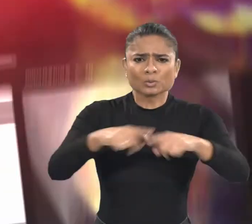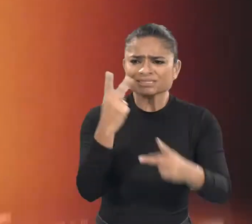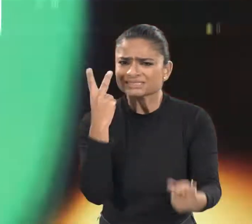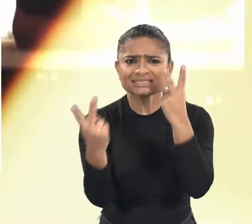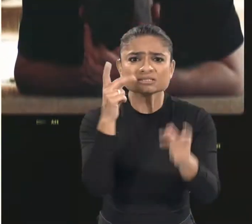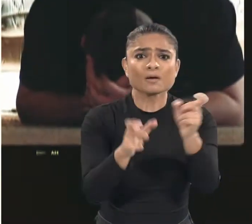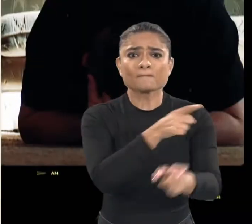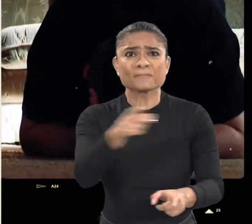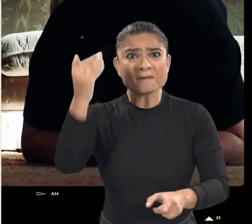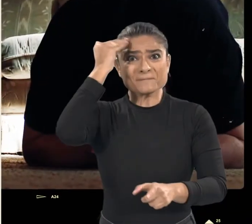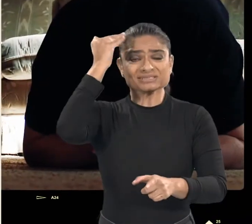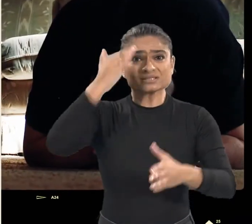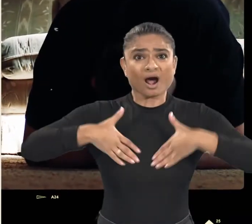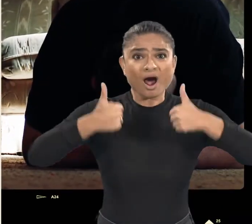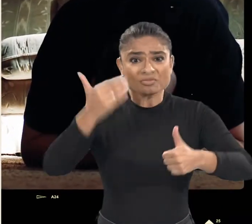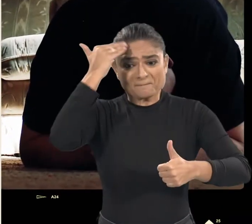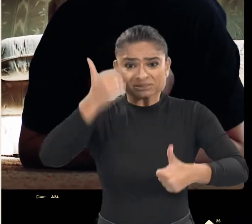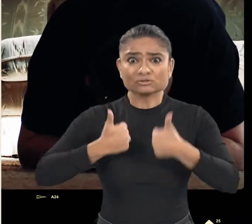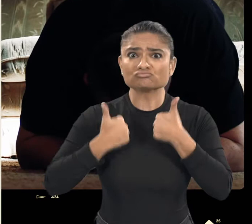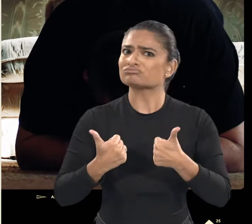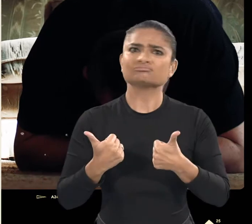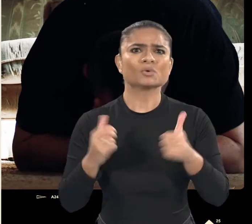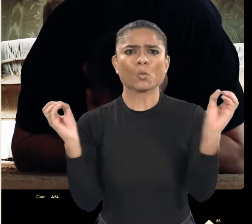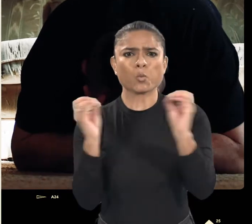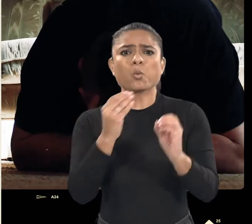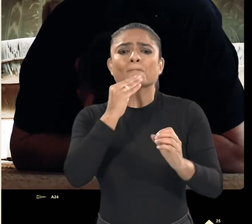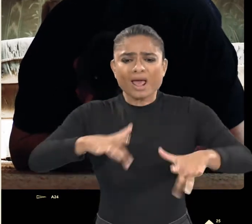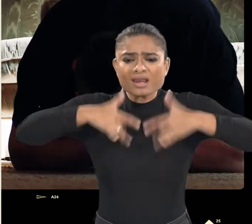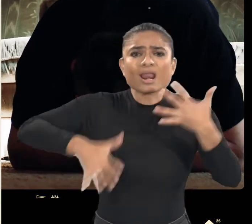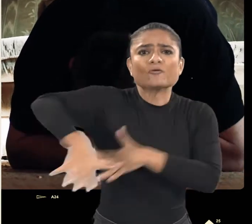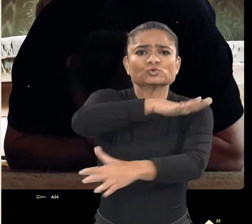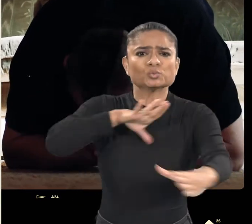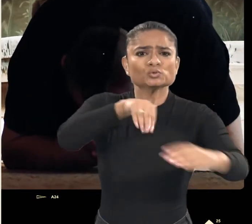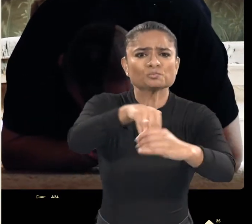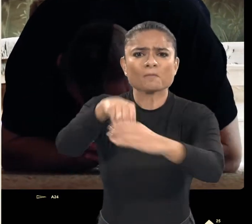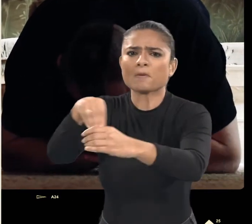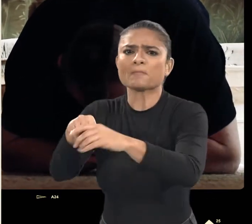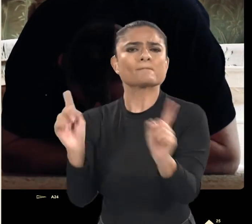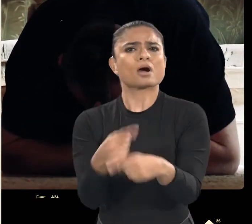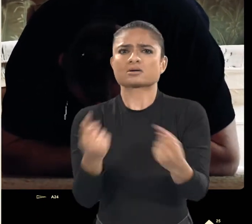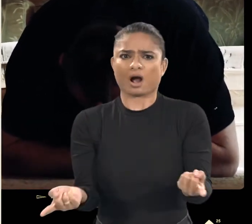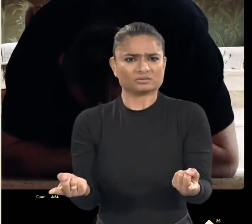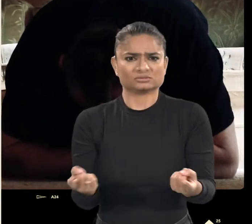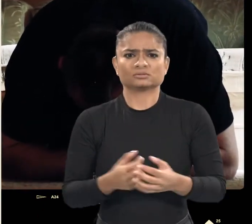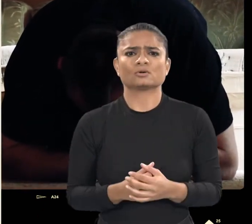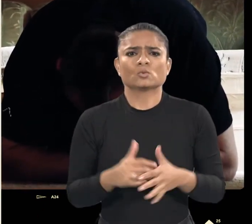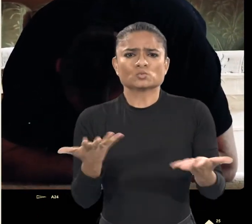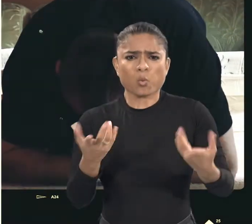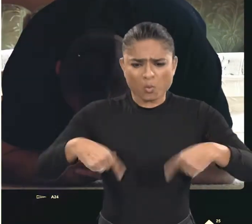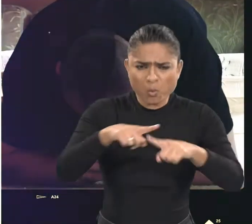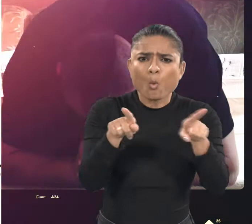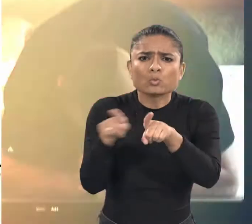facilities, particularly for those patients who are not seriously ill, but who do not have the capacity to fend for